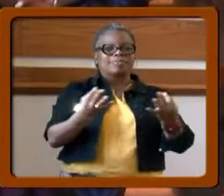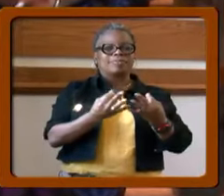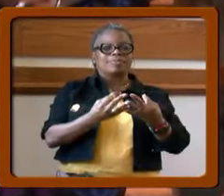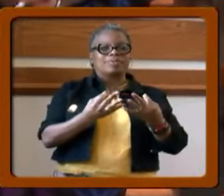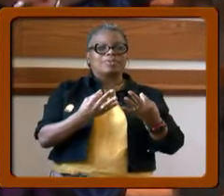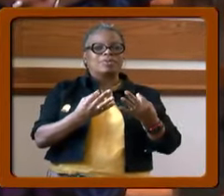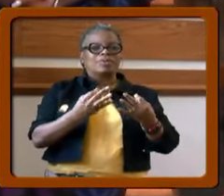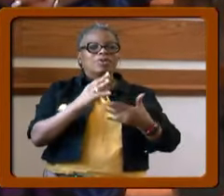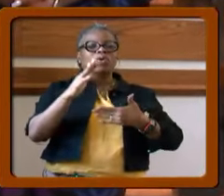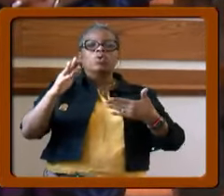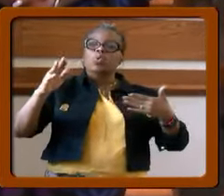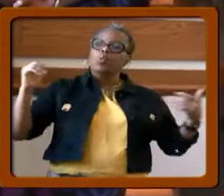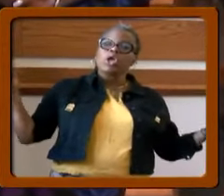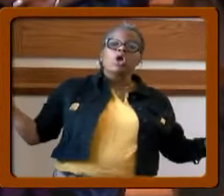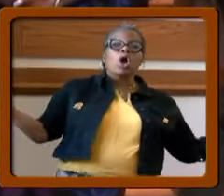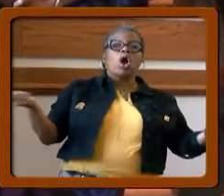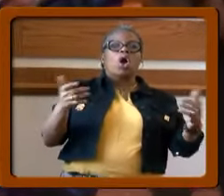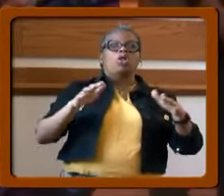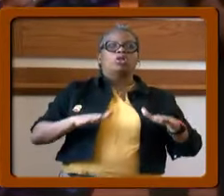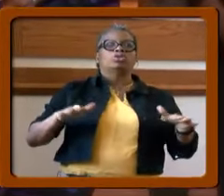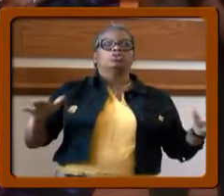we are all the children of God.